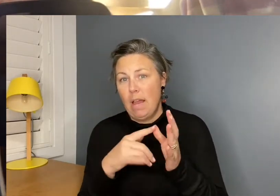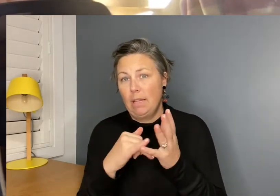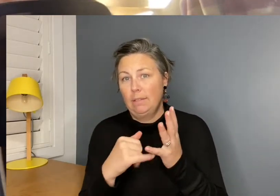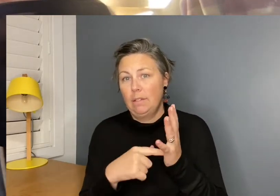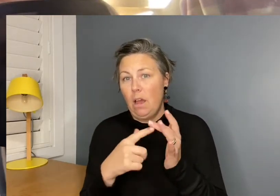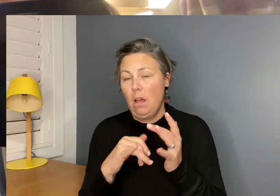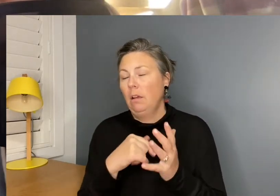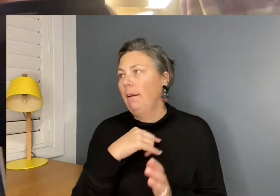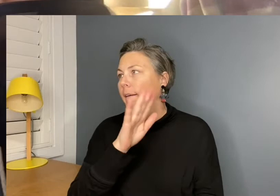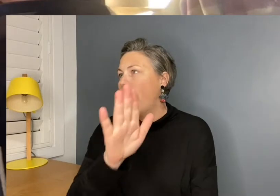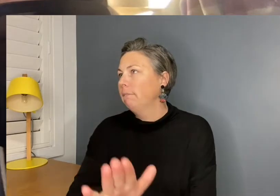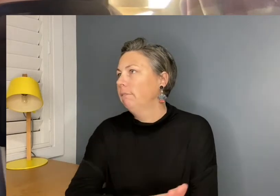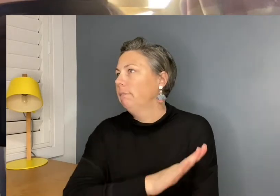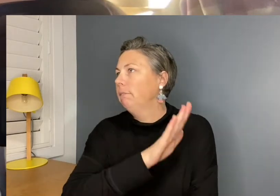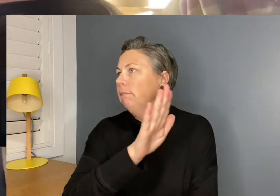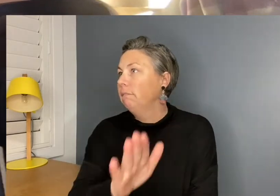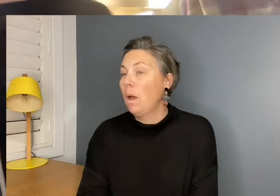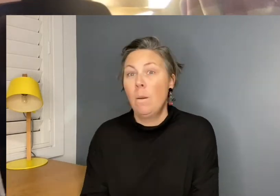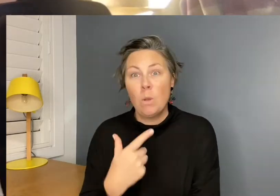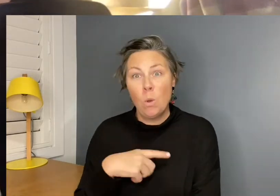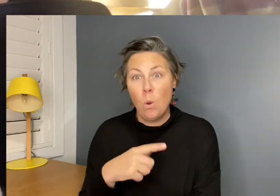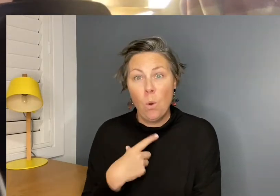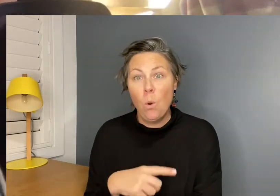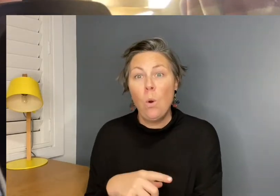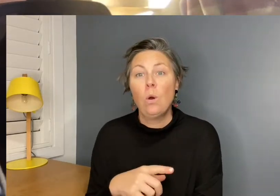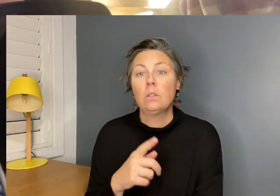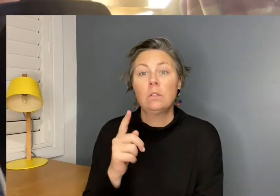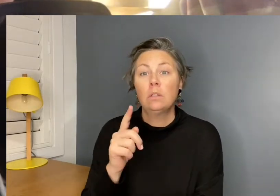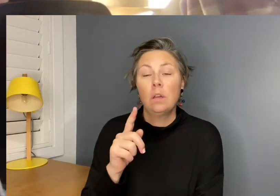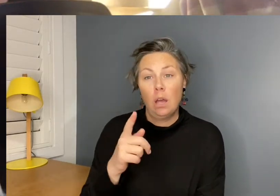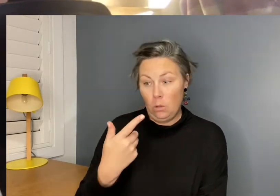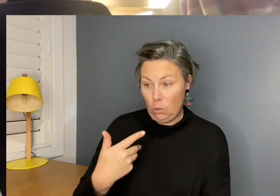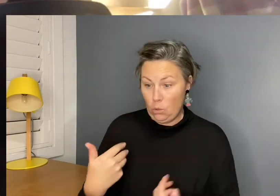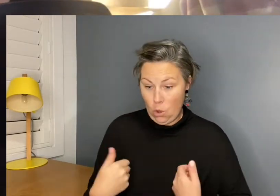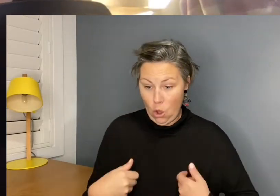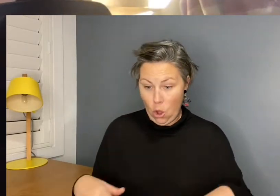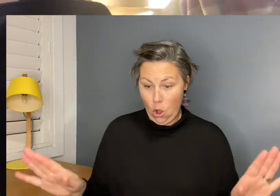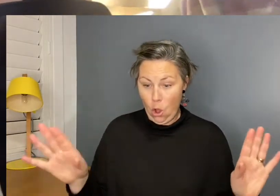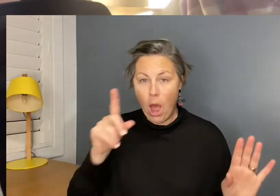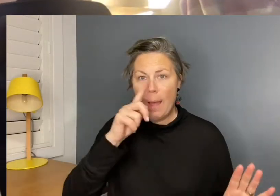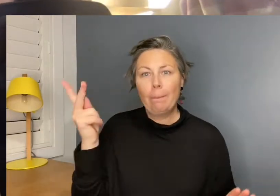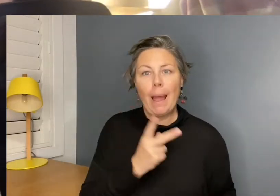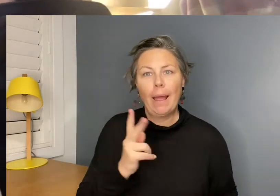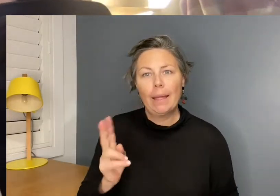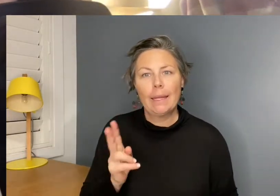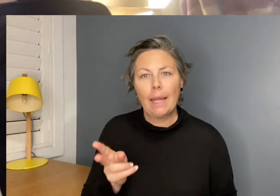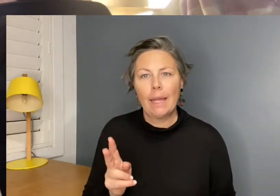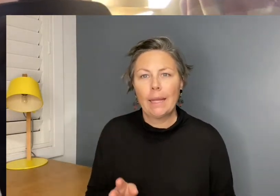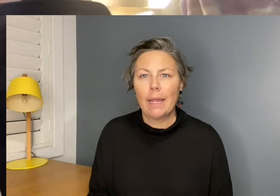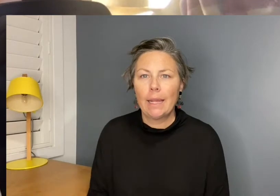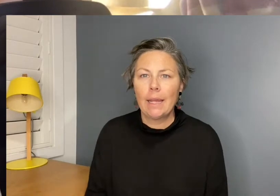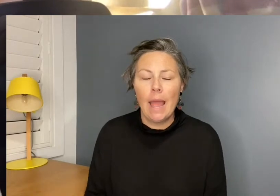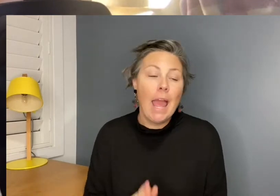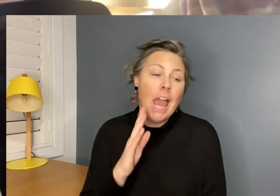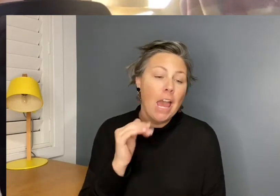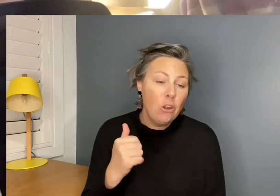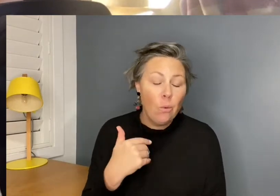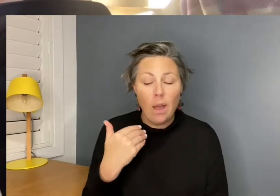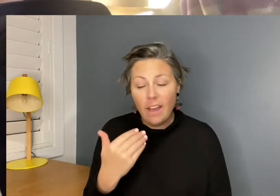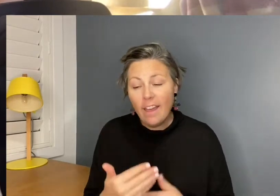painful. And it can keep coming back, which is shit. So we had a bit of a rough start, but we're getting